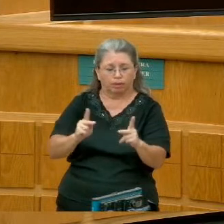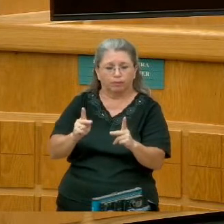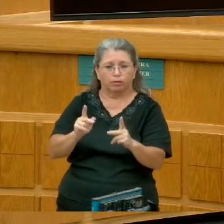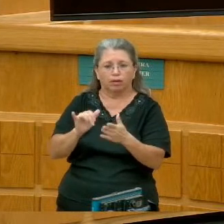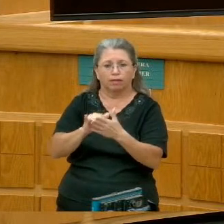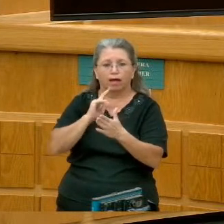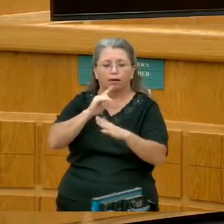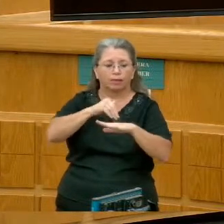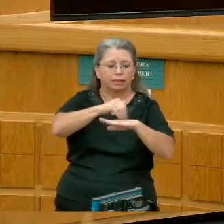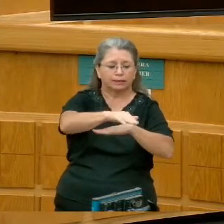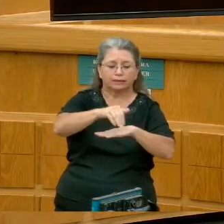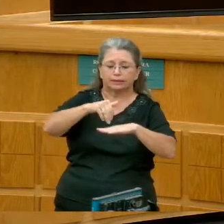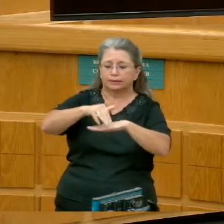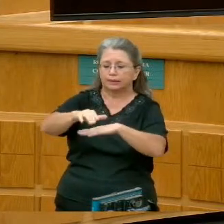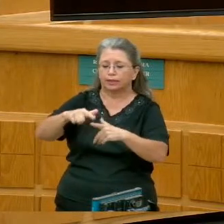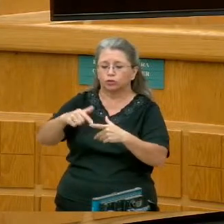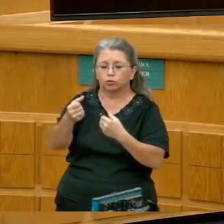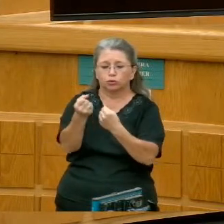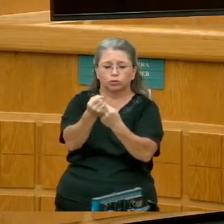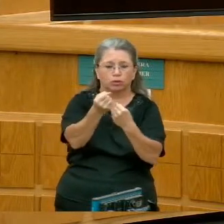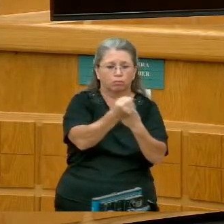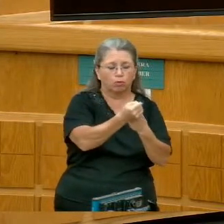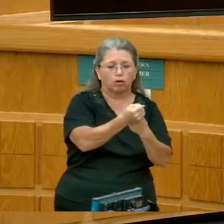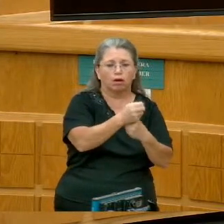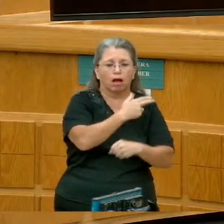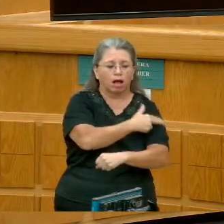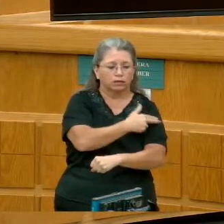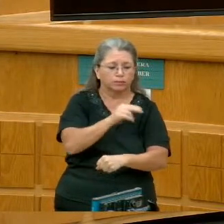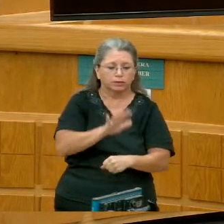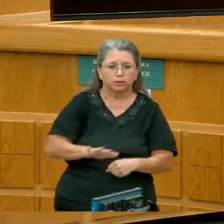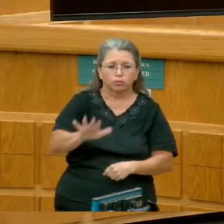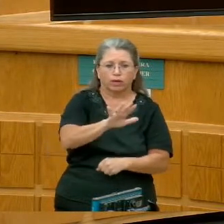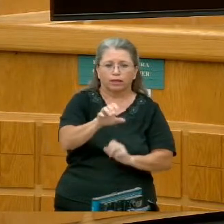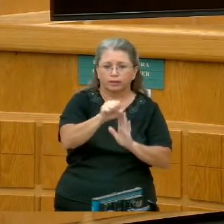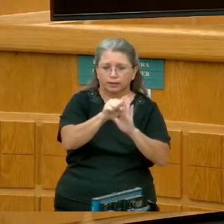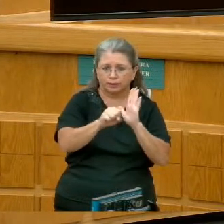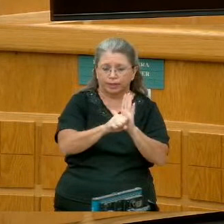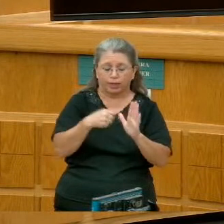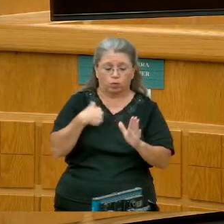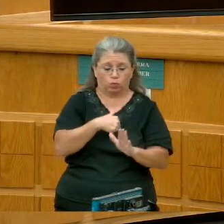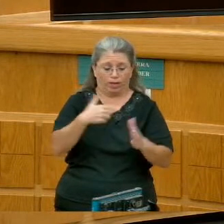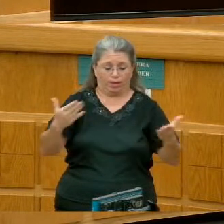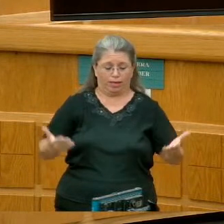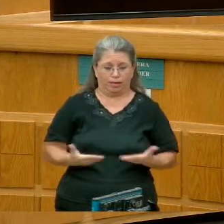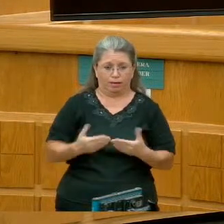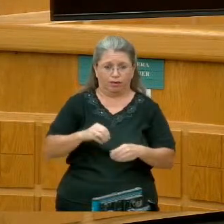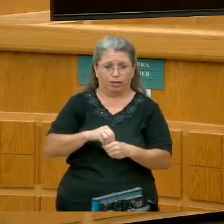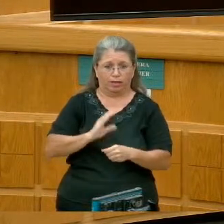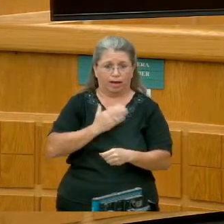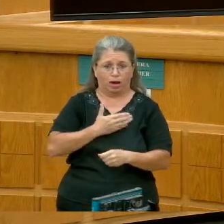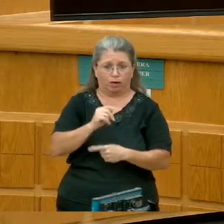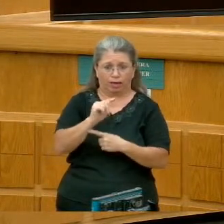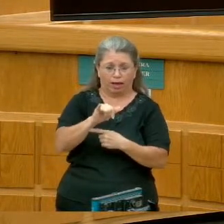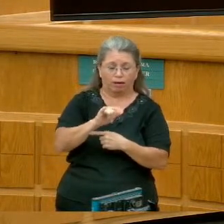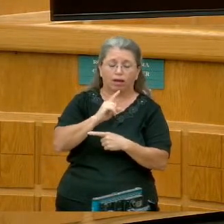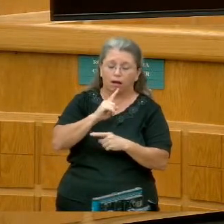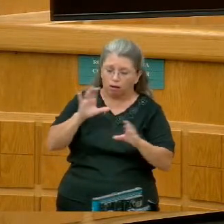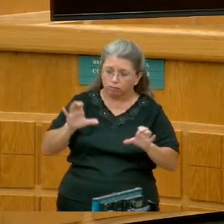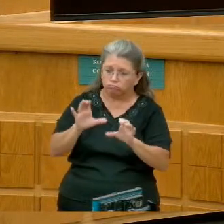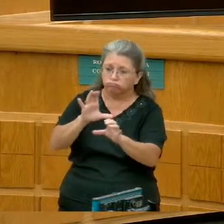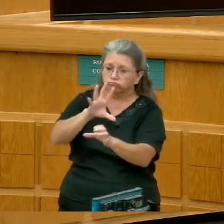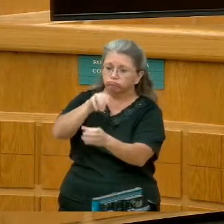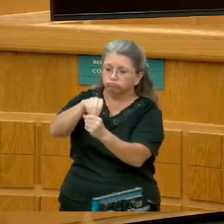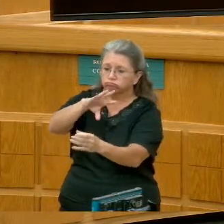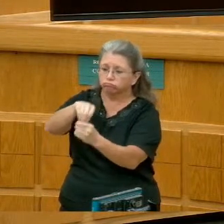deployed to support medical needs in hospitals throughout the state. We here in Nueces County are actively engaged with the state of